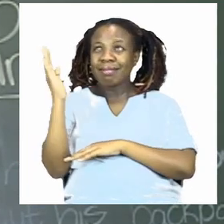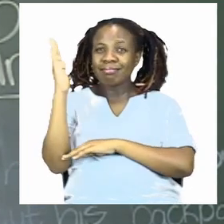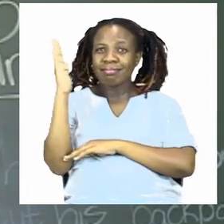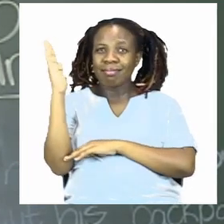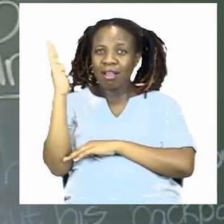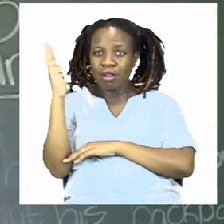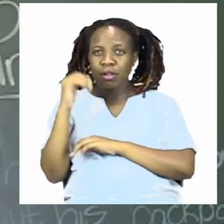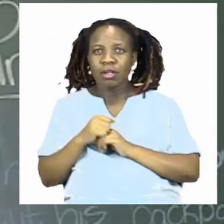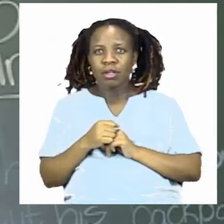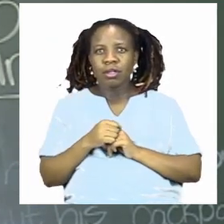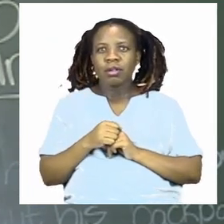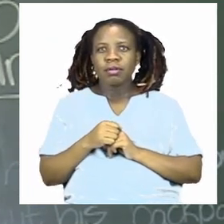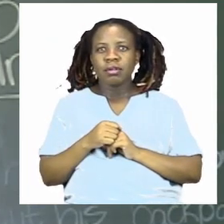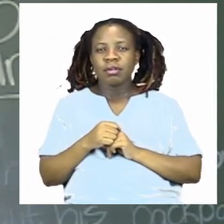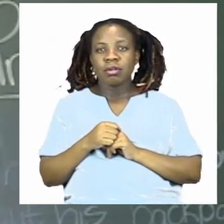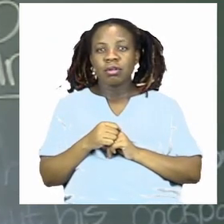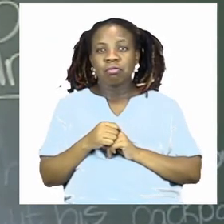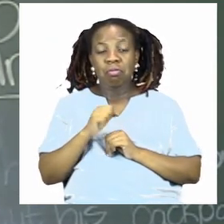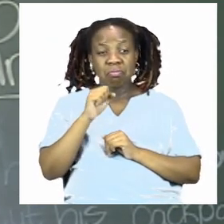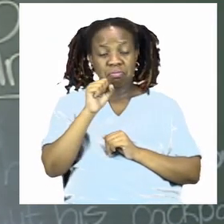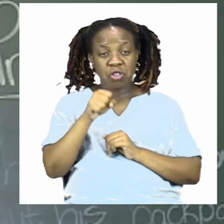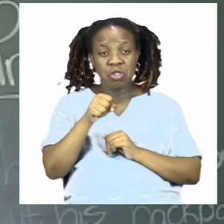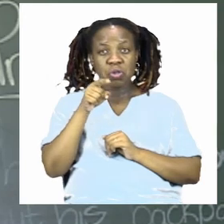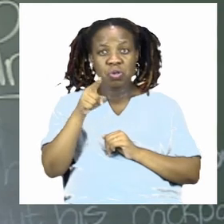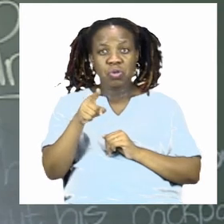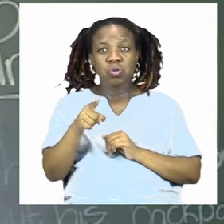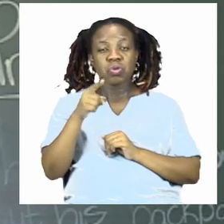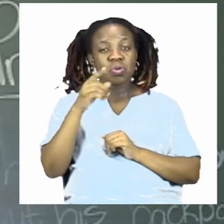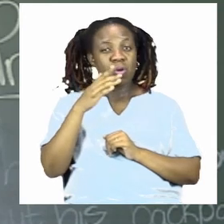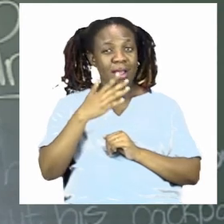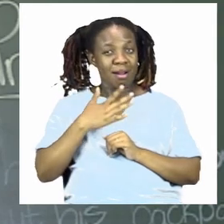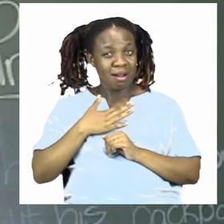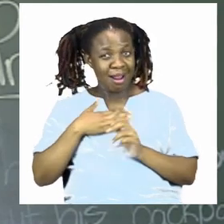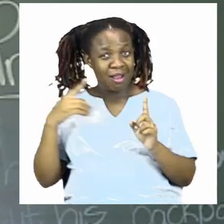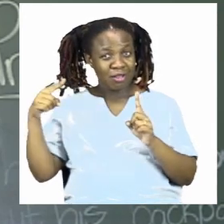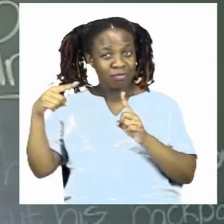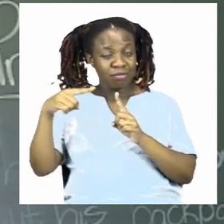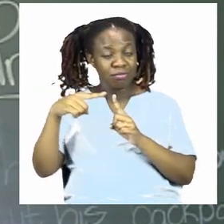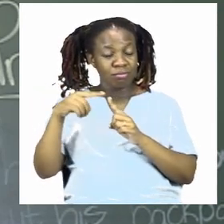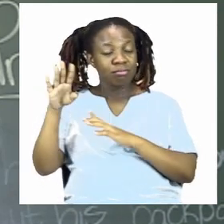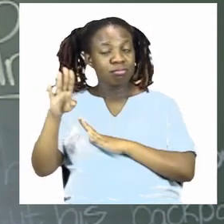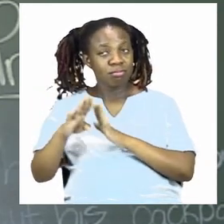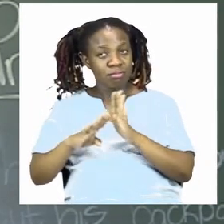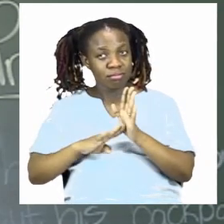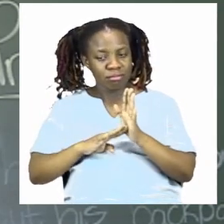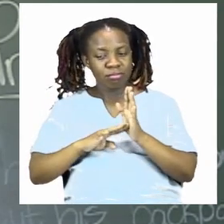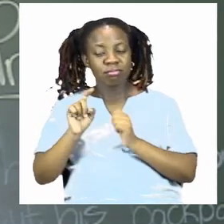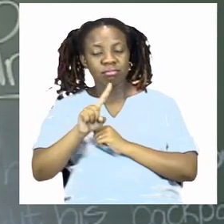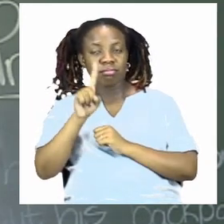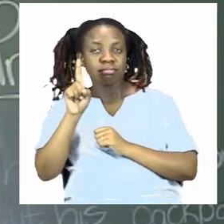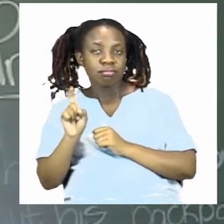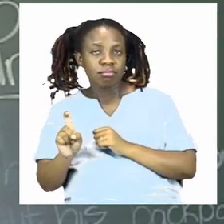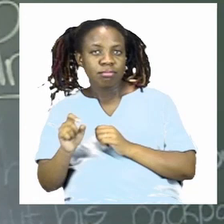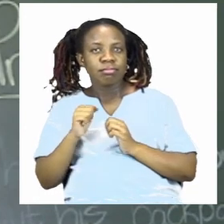reads, would you like to come? So over here we have to make a question mark. All right, so our